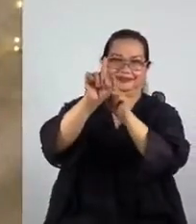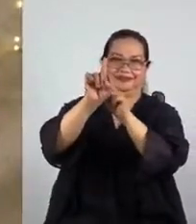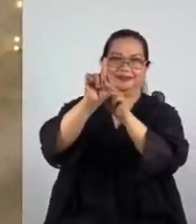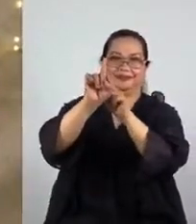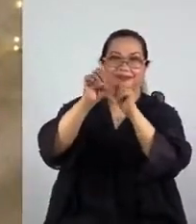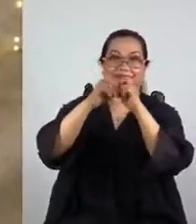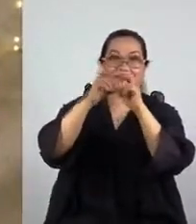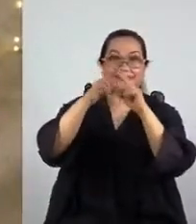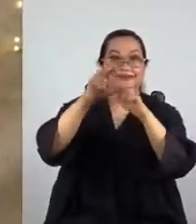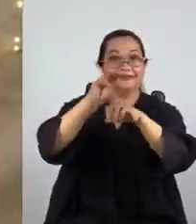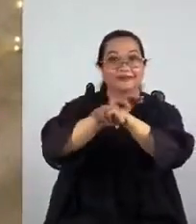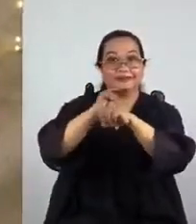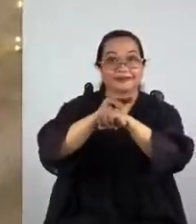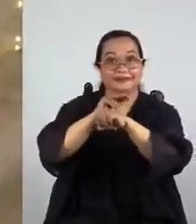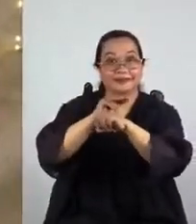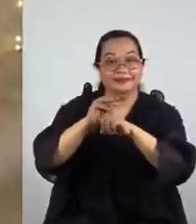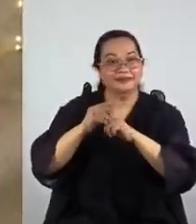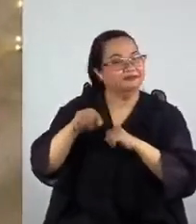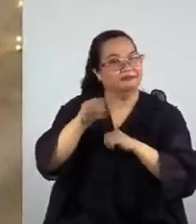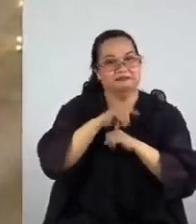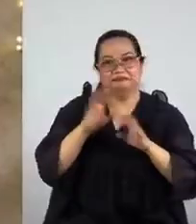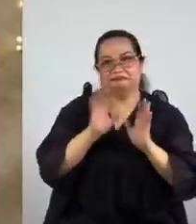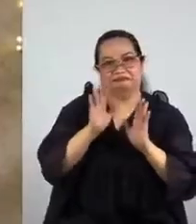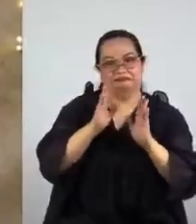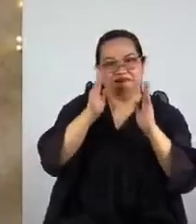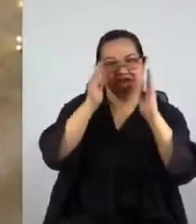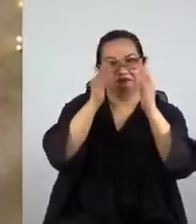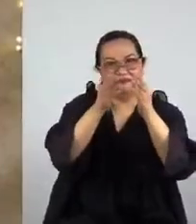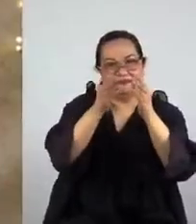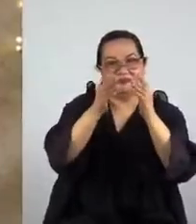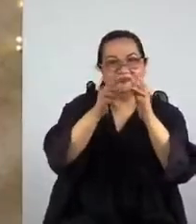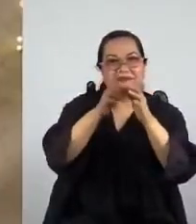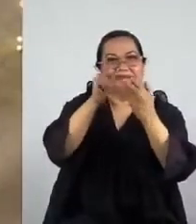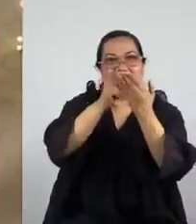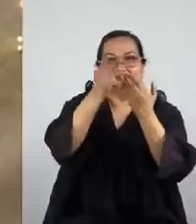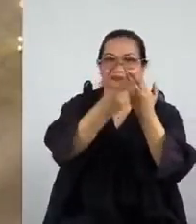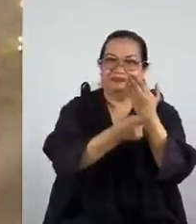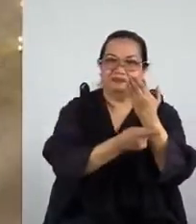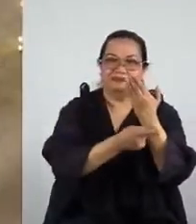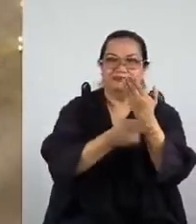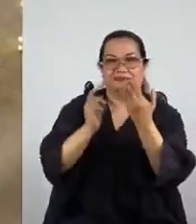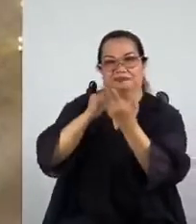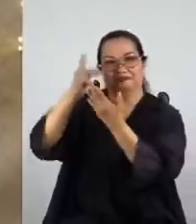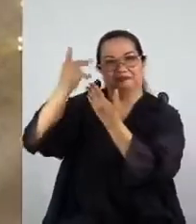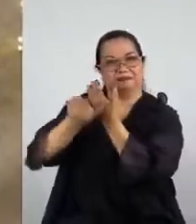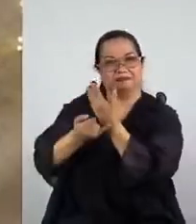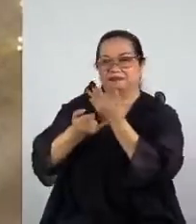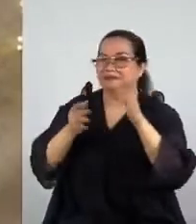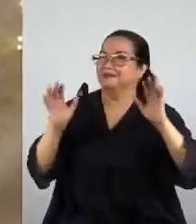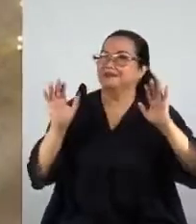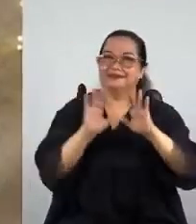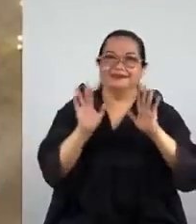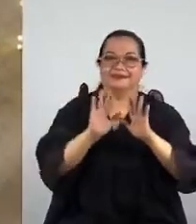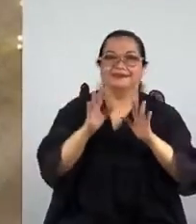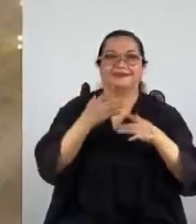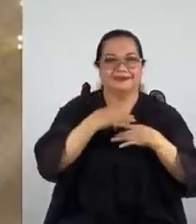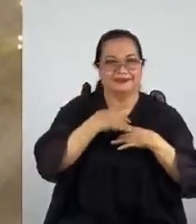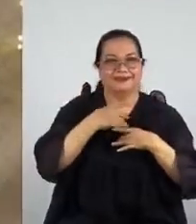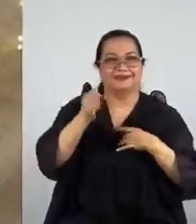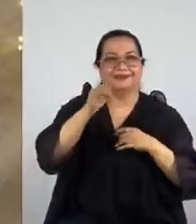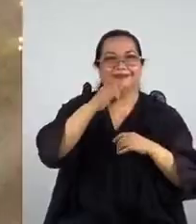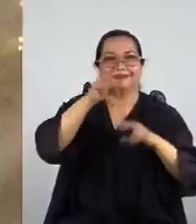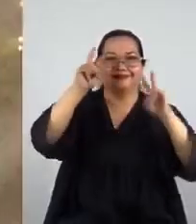Even in our ministries, we don't want to focus on programs or projects. I like our